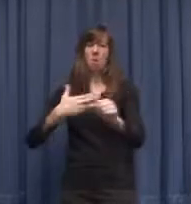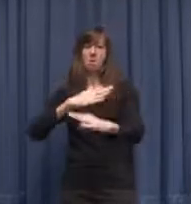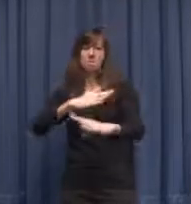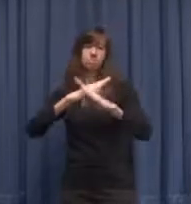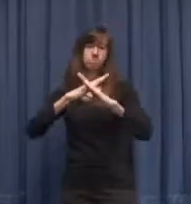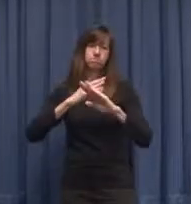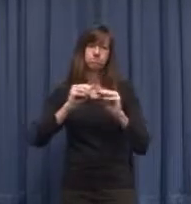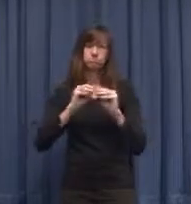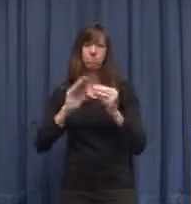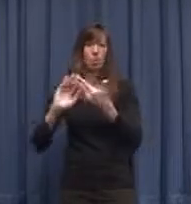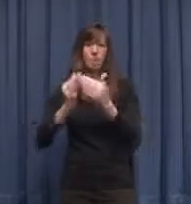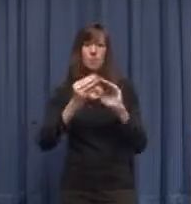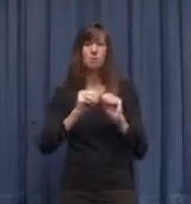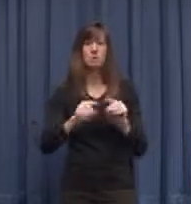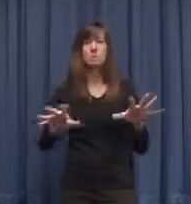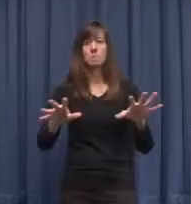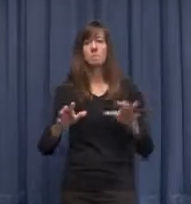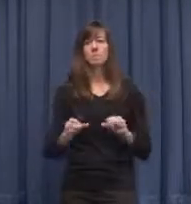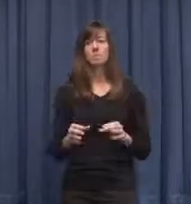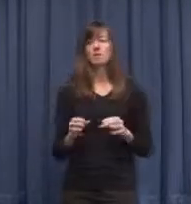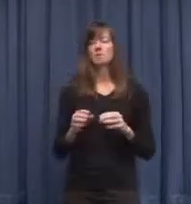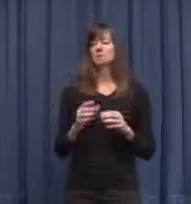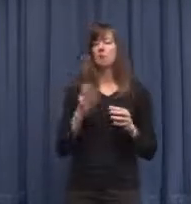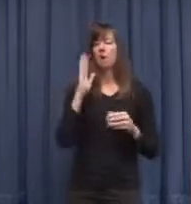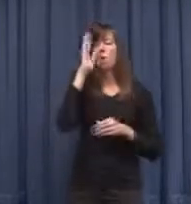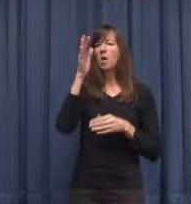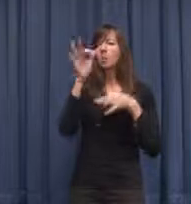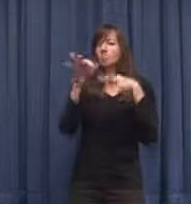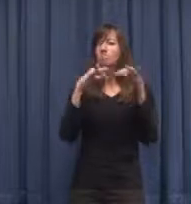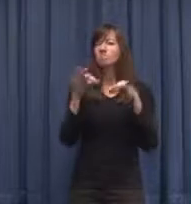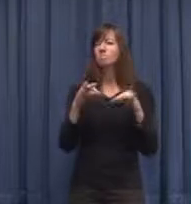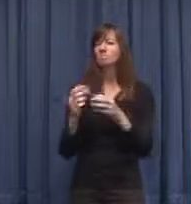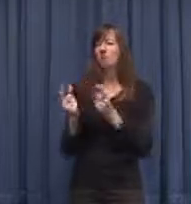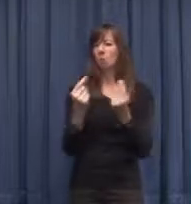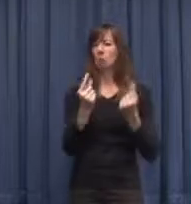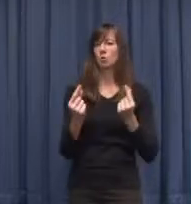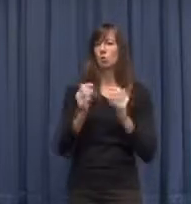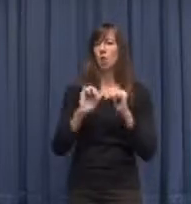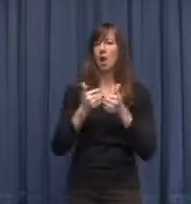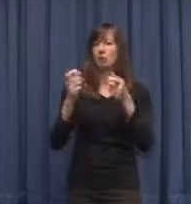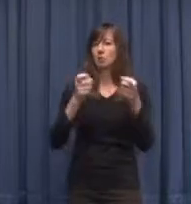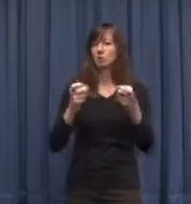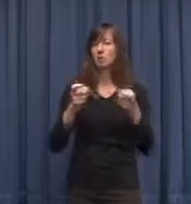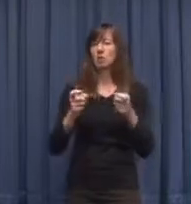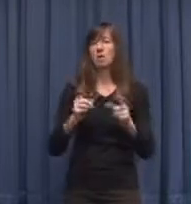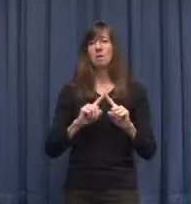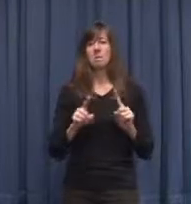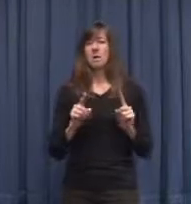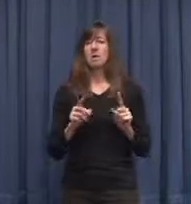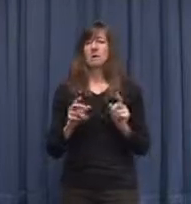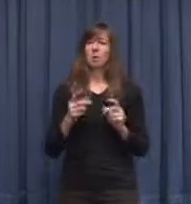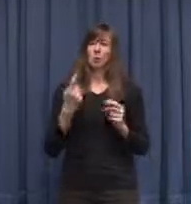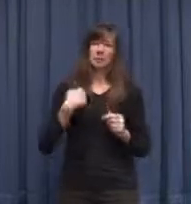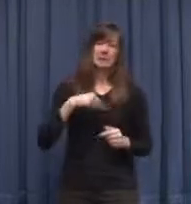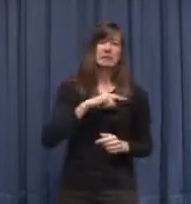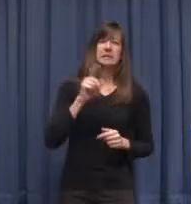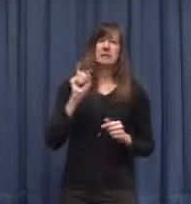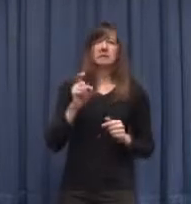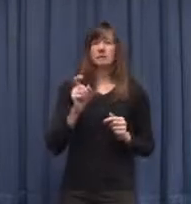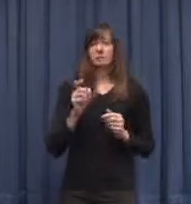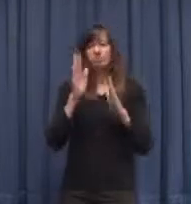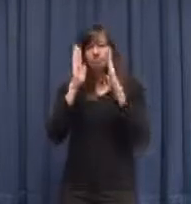what we can do to get this back under control, but the urgency to do that is growing and growing here.